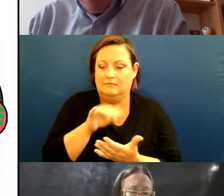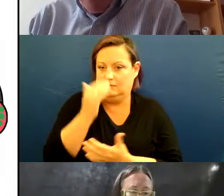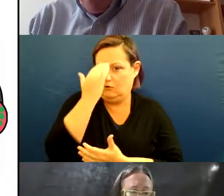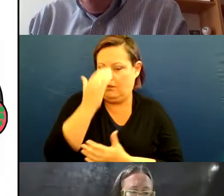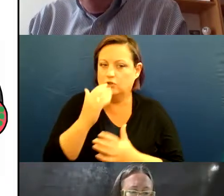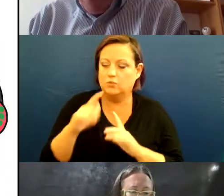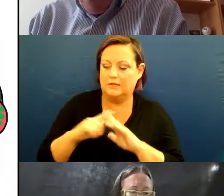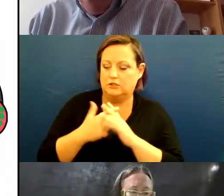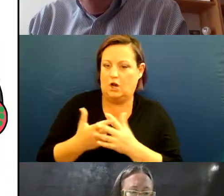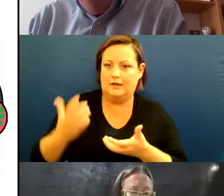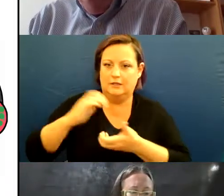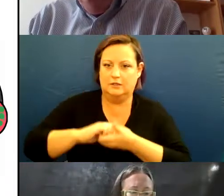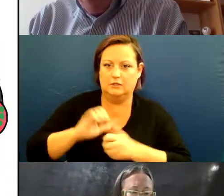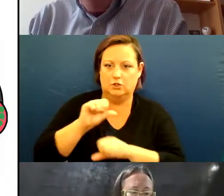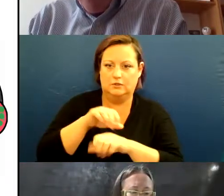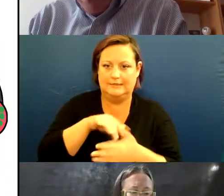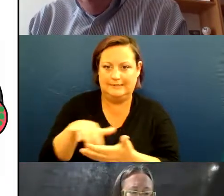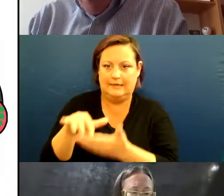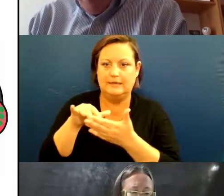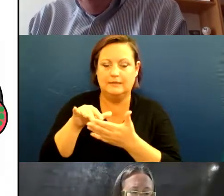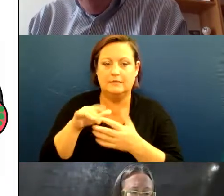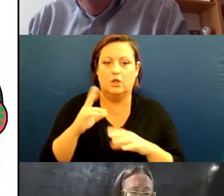using our RNA